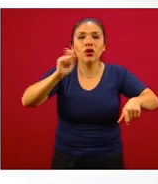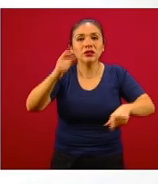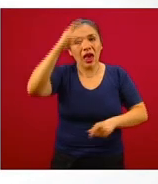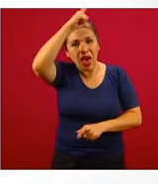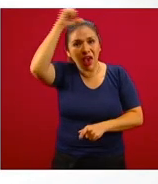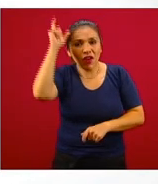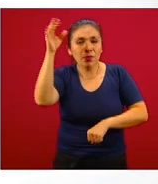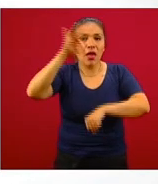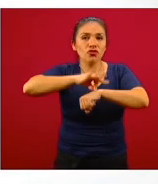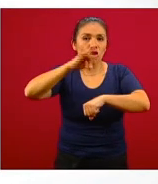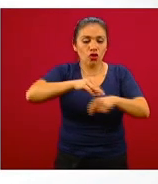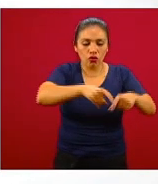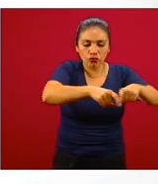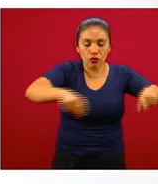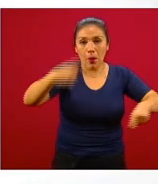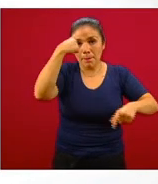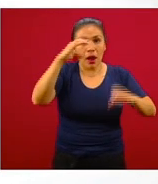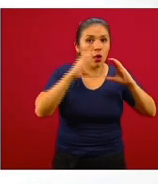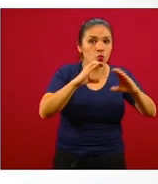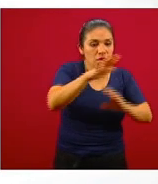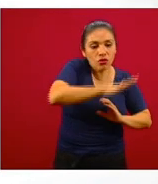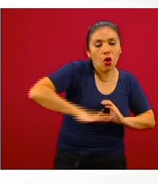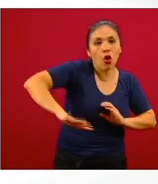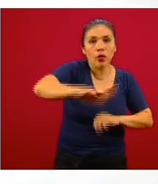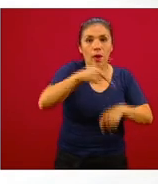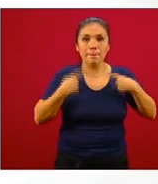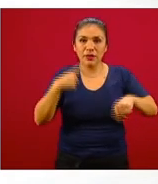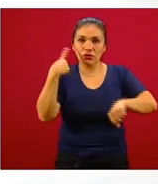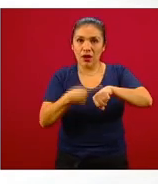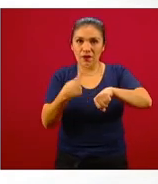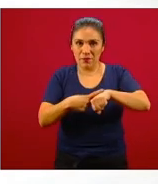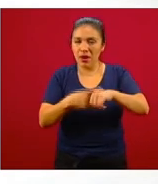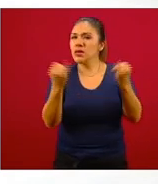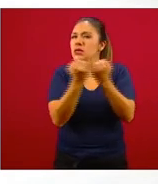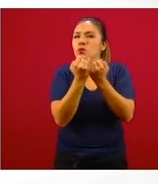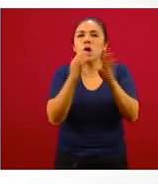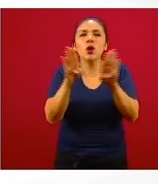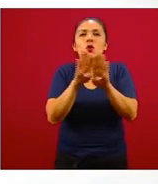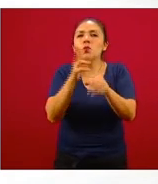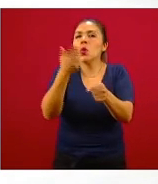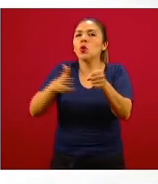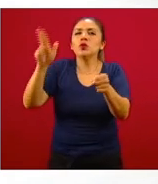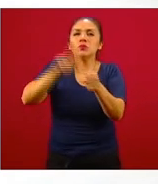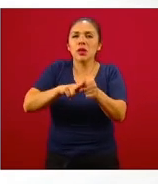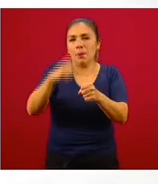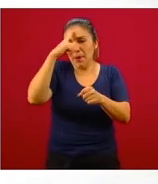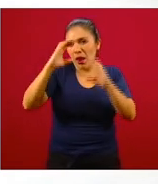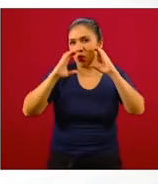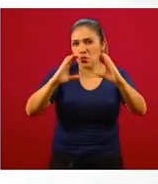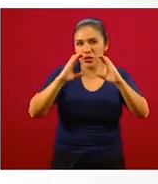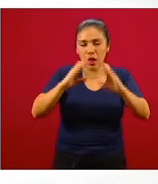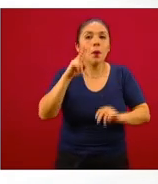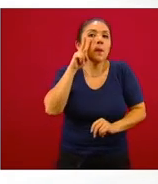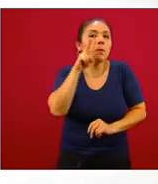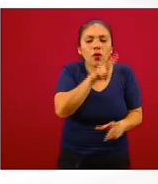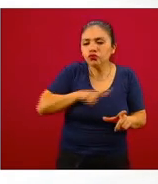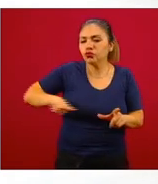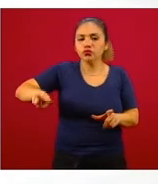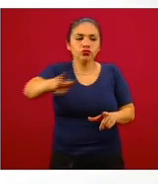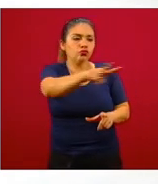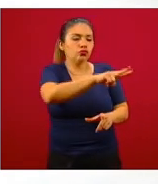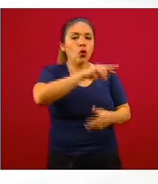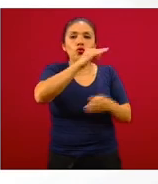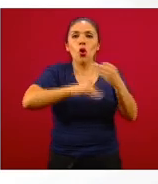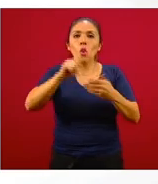and doctors, and this is for care and also intensive care. We can see that